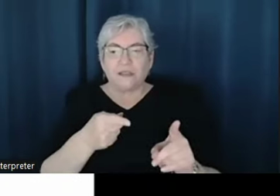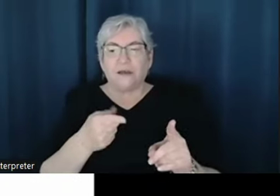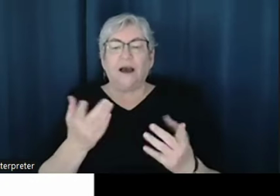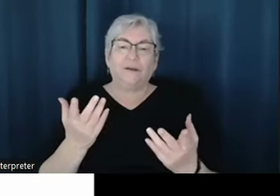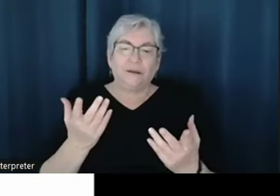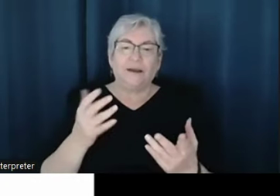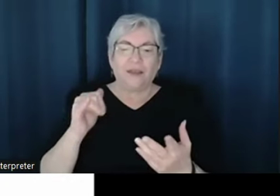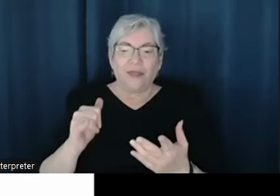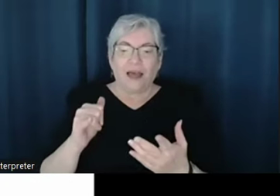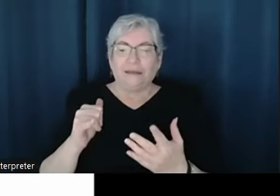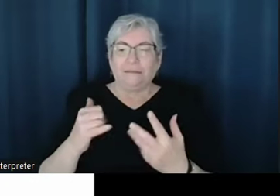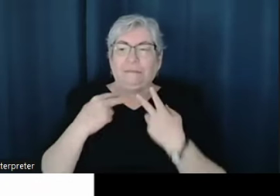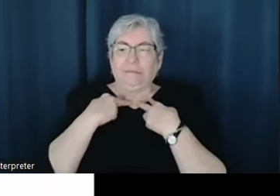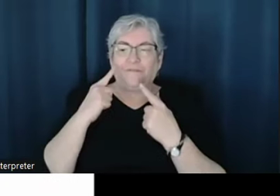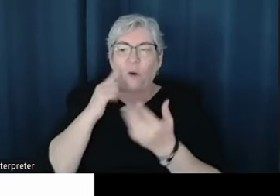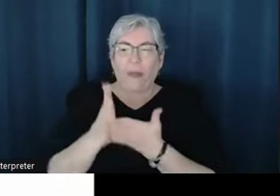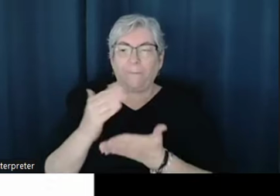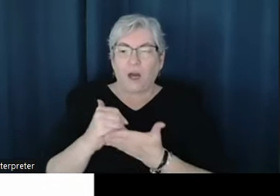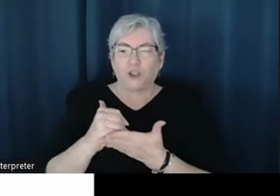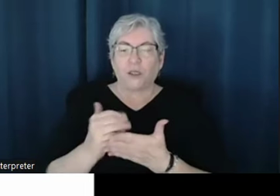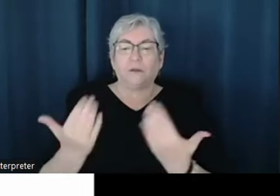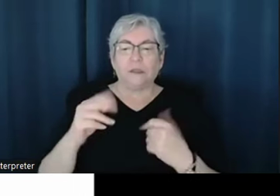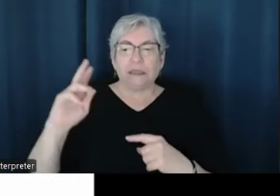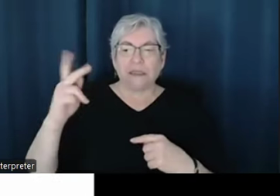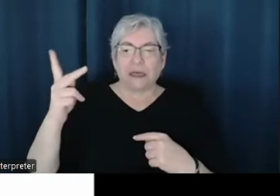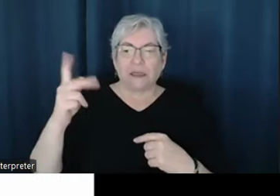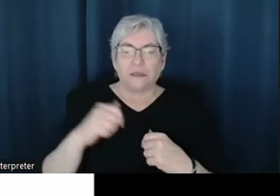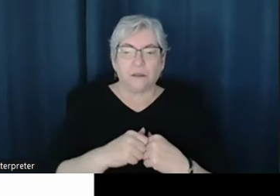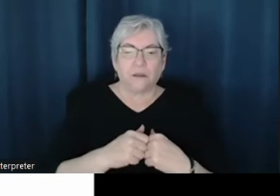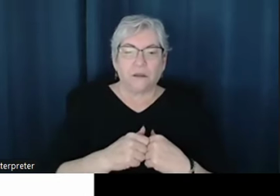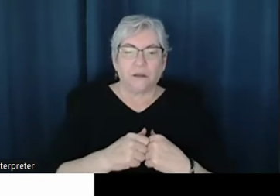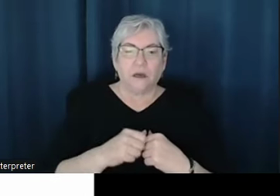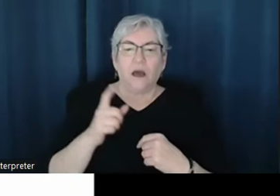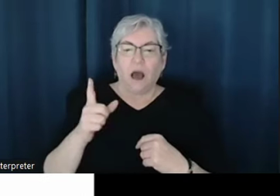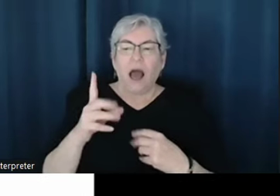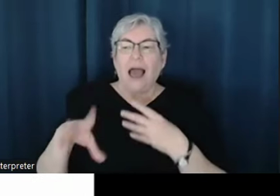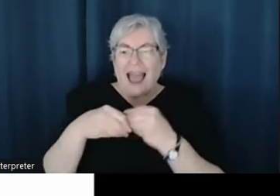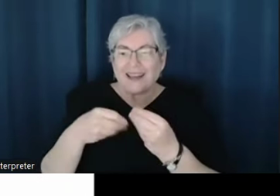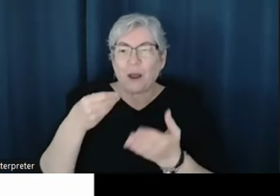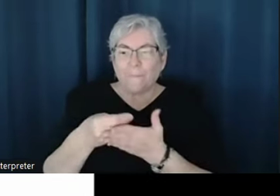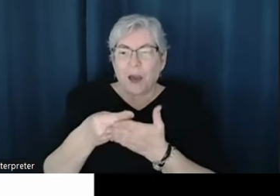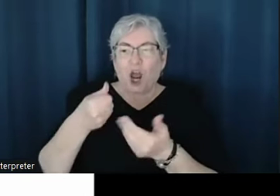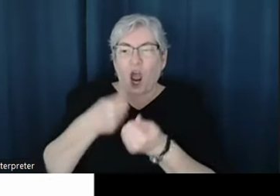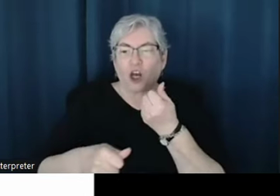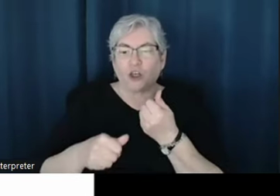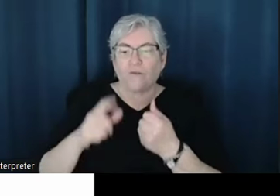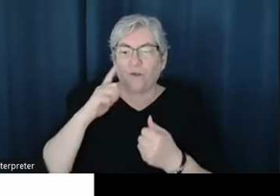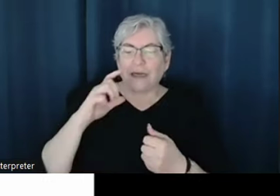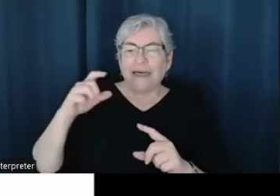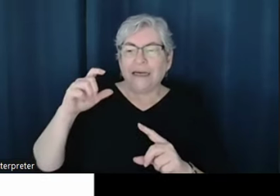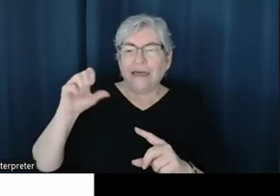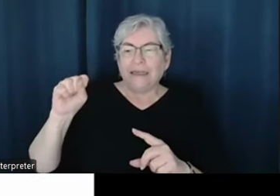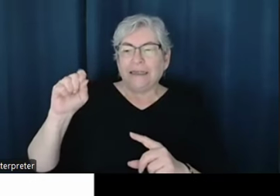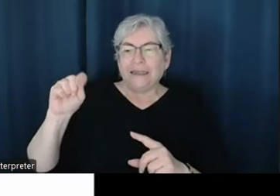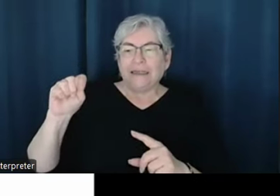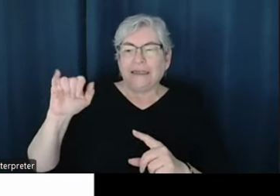a budget crunch. The second thing is there had been additional money under the stimulus funds that came out under the